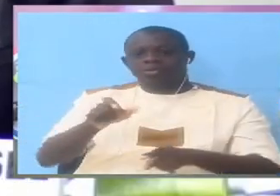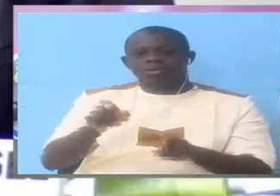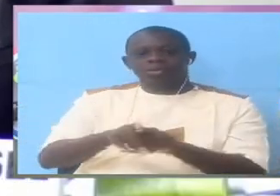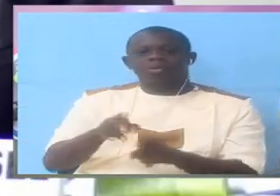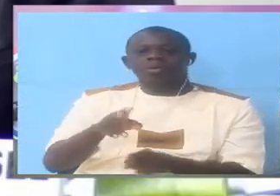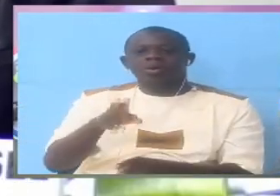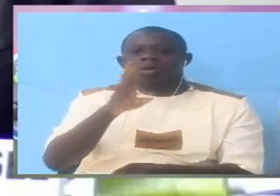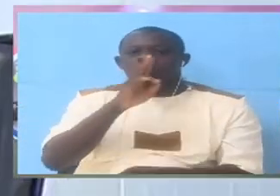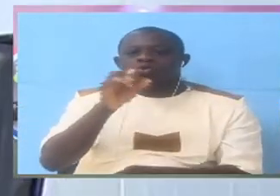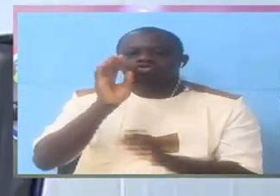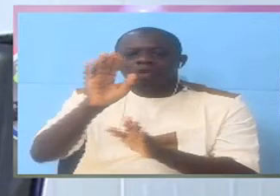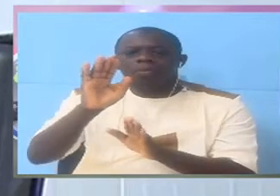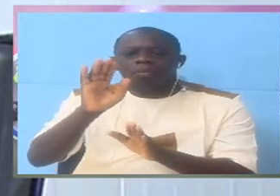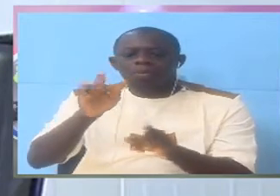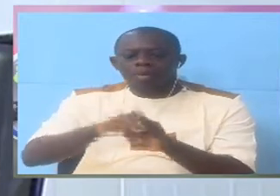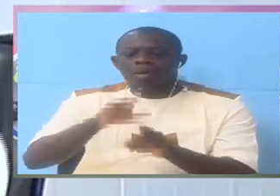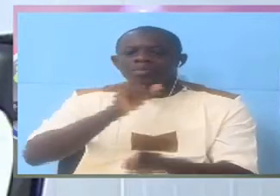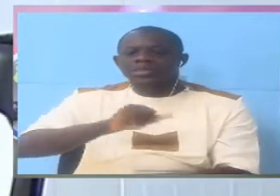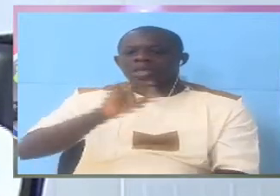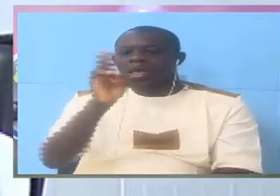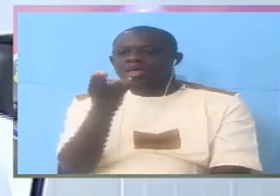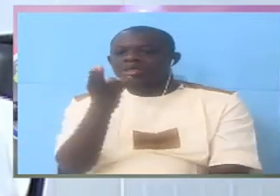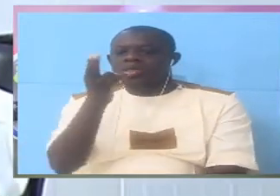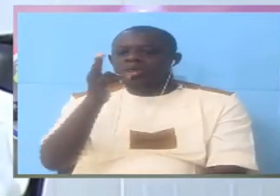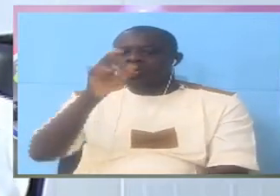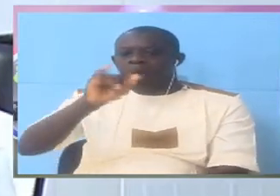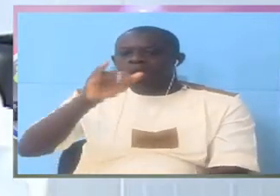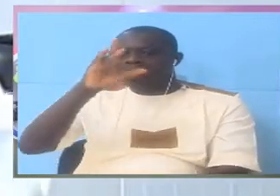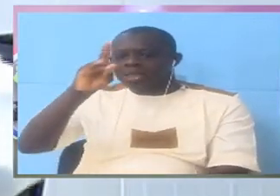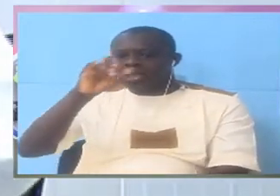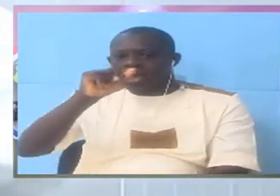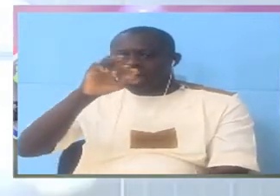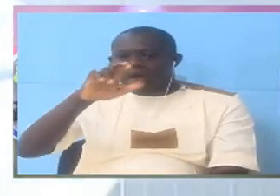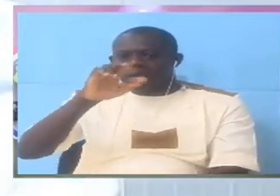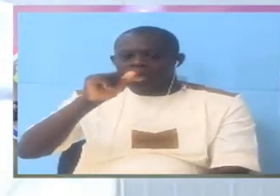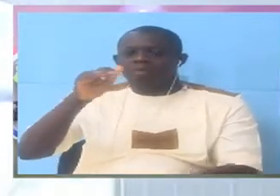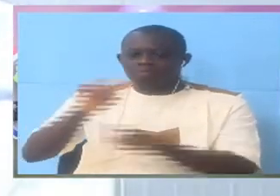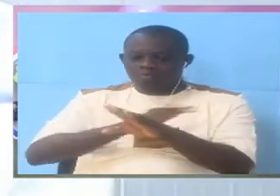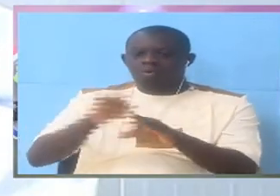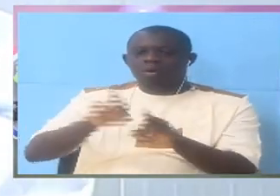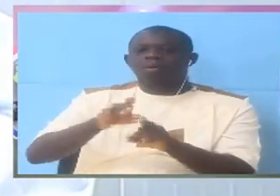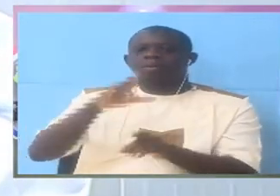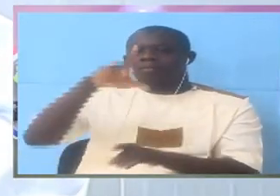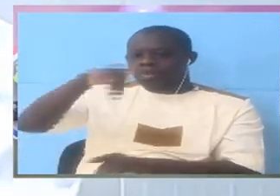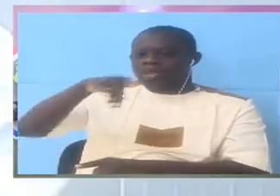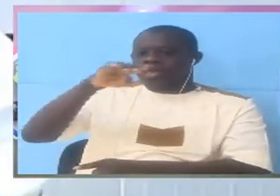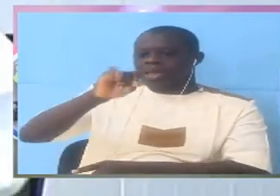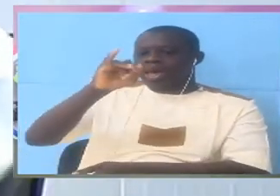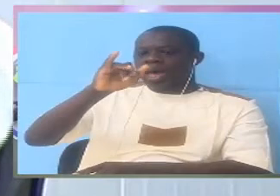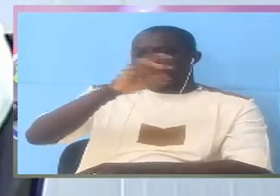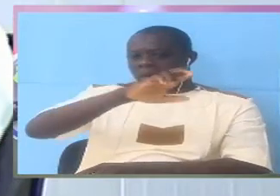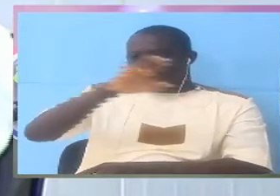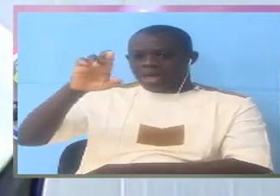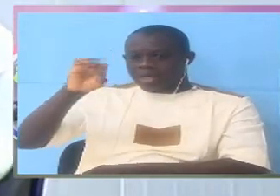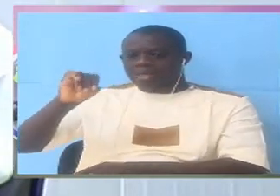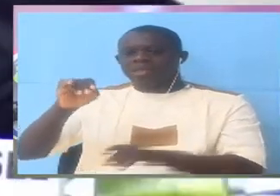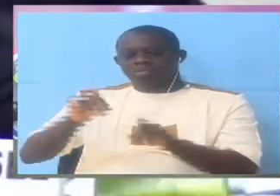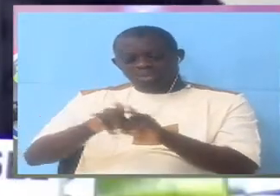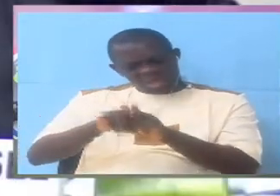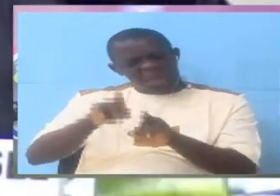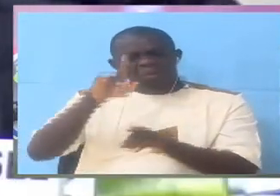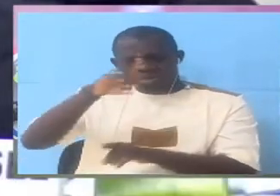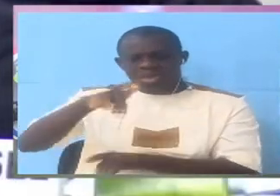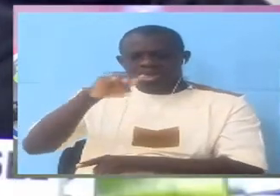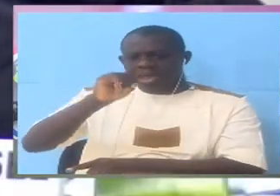him from? Mr. Hydra. One pair, Mr. Mendy, pair. All I know the joke, but pair also said